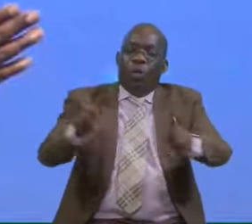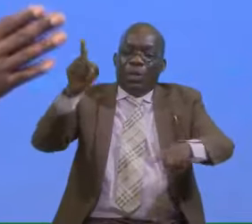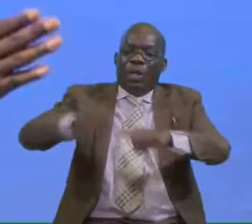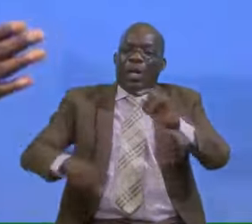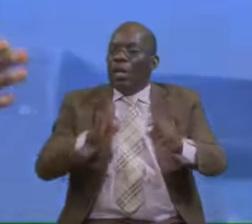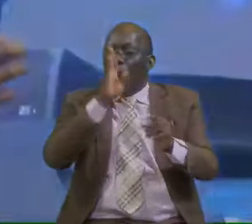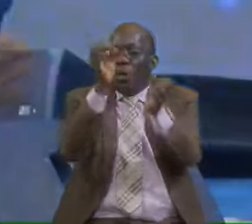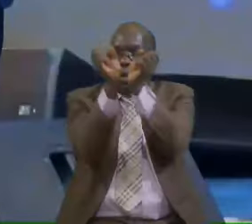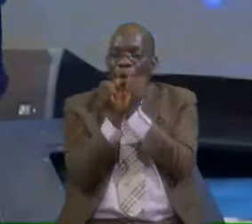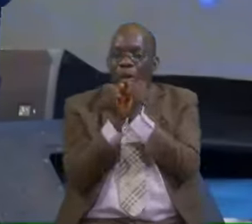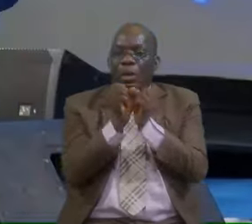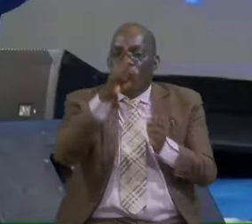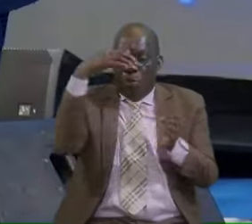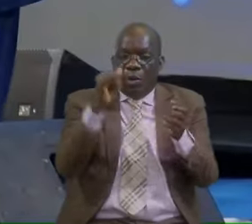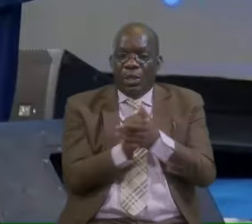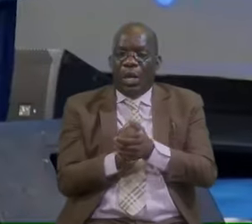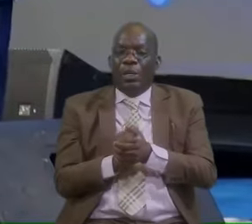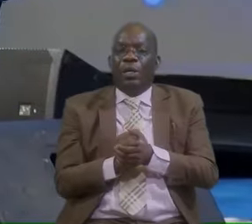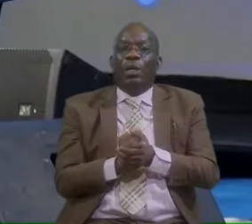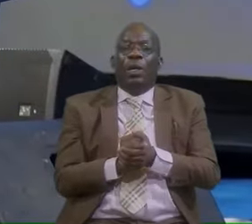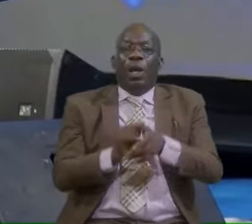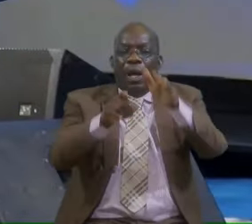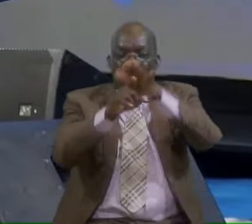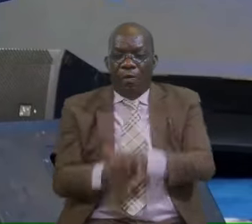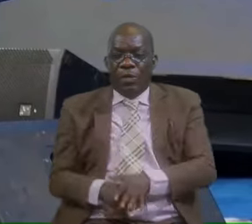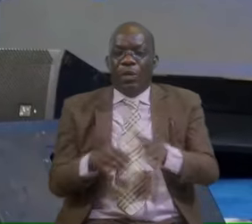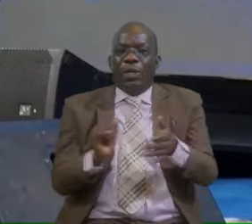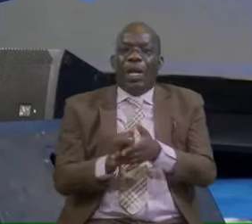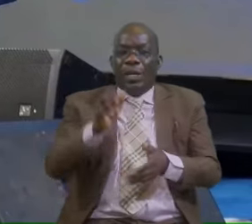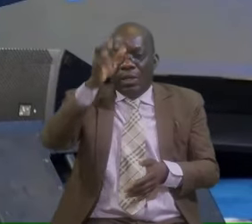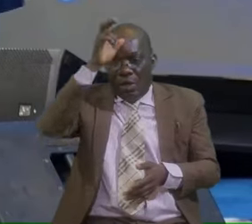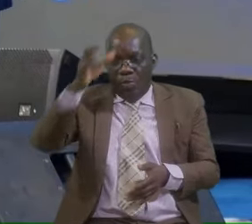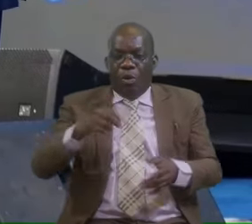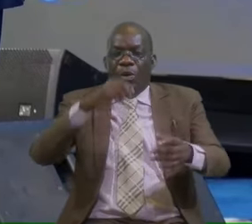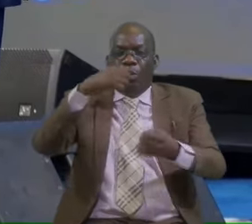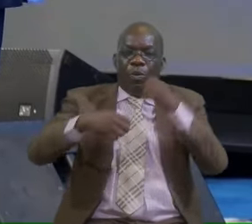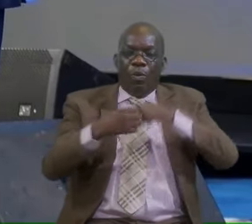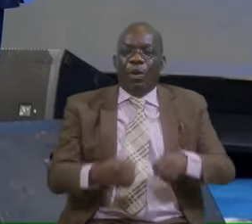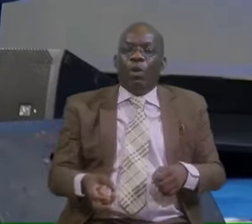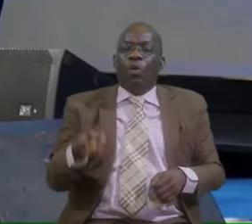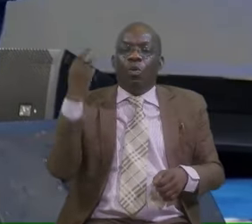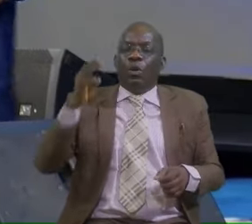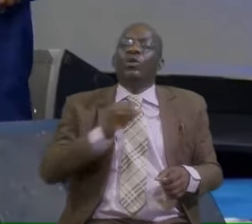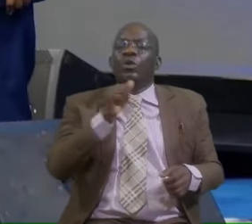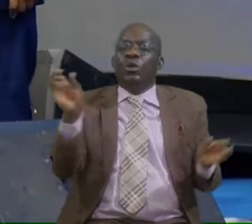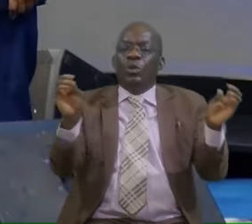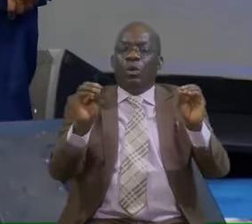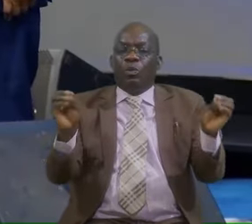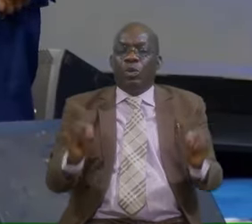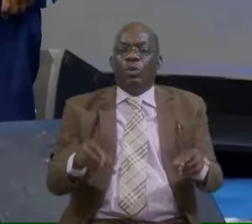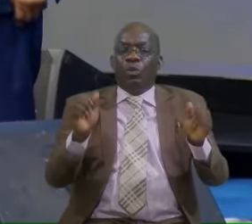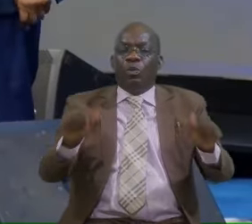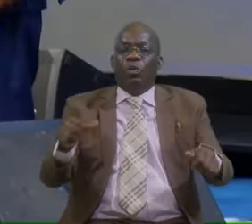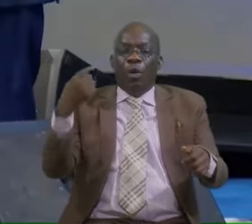affliction, that demon possession, was impossible for men to set him free.